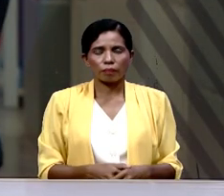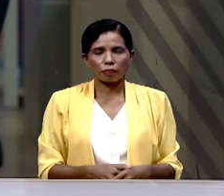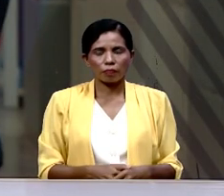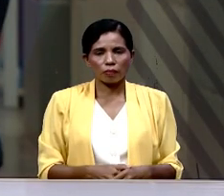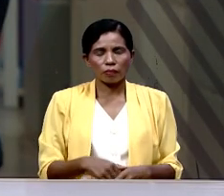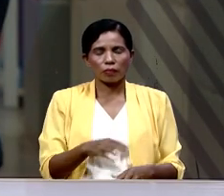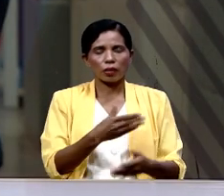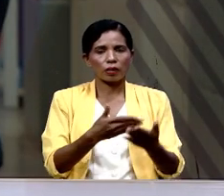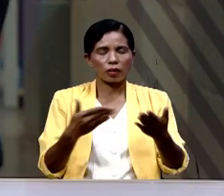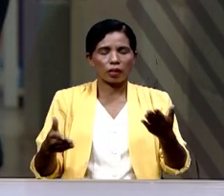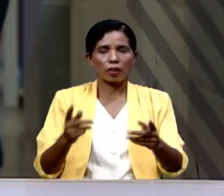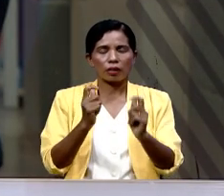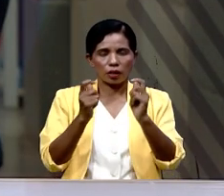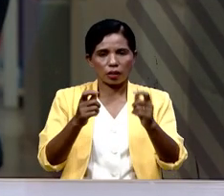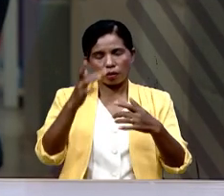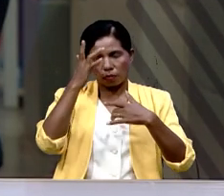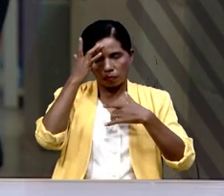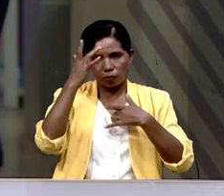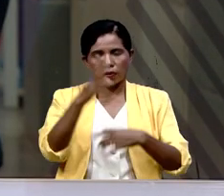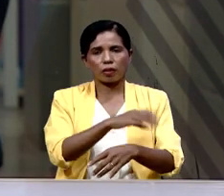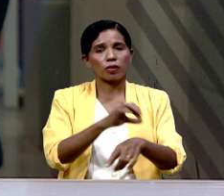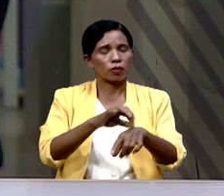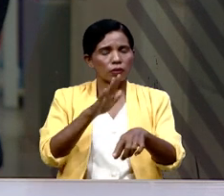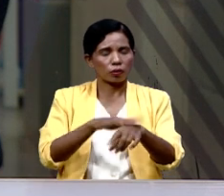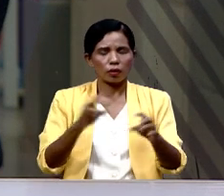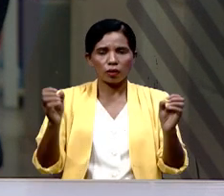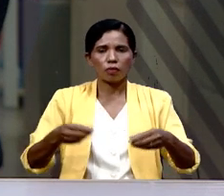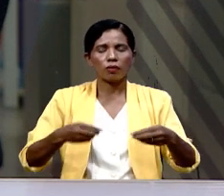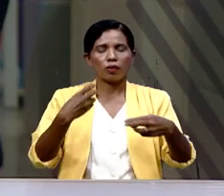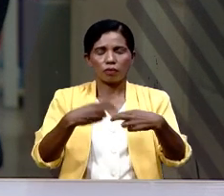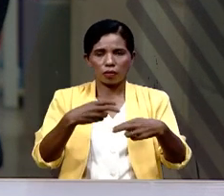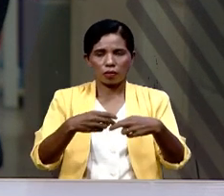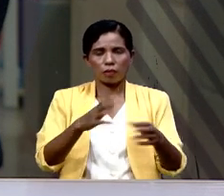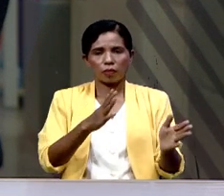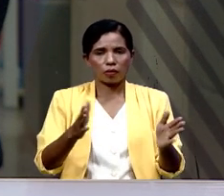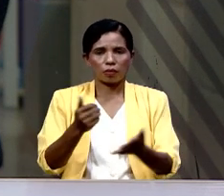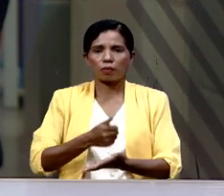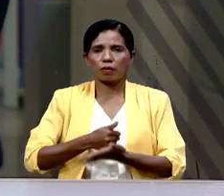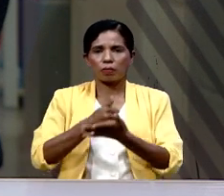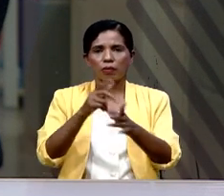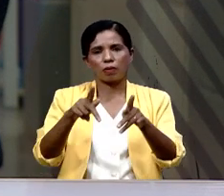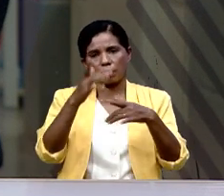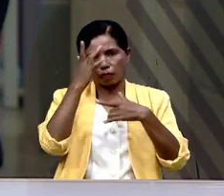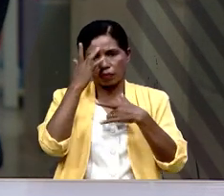Reajentes teste Moras Chicungunya la iha maibe la fo impaktu ba prosesu atendementu.